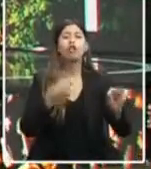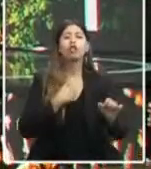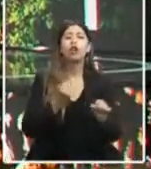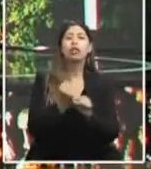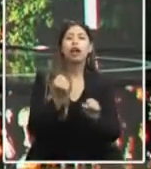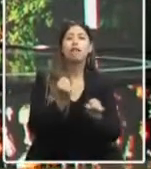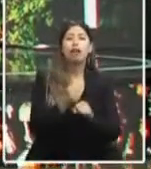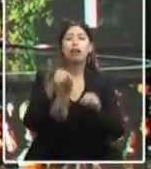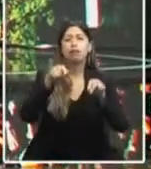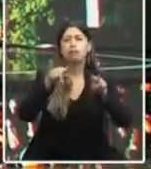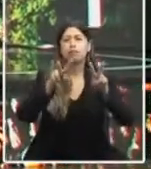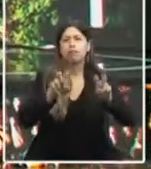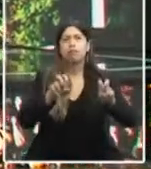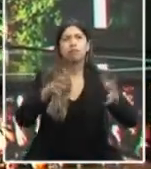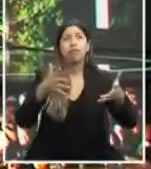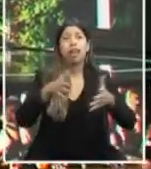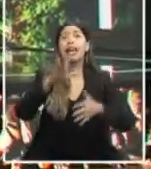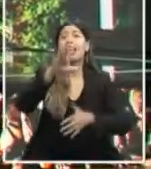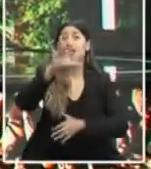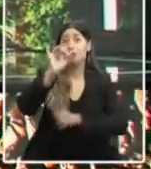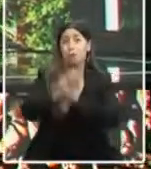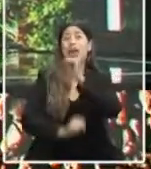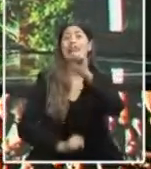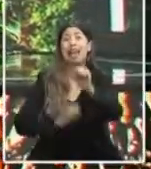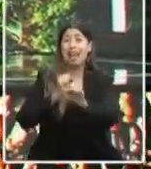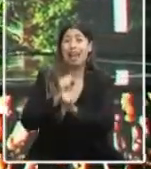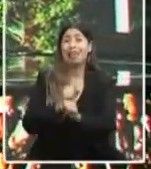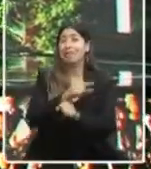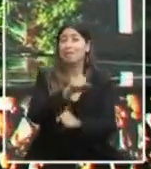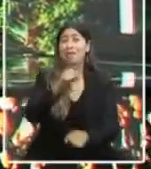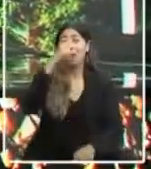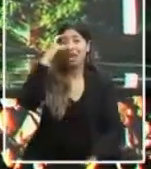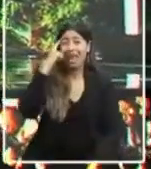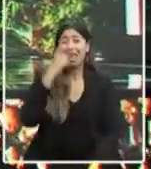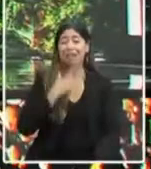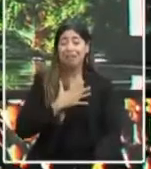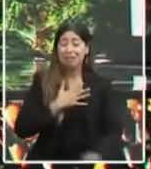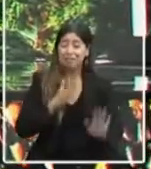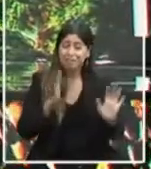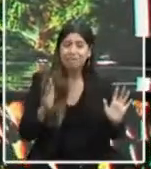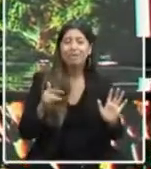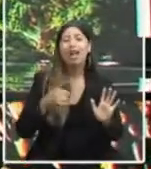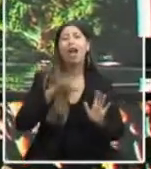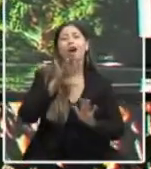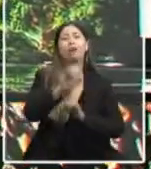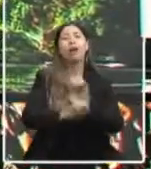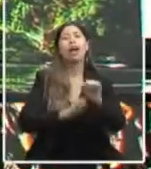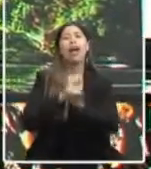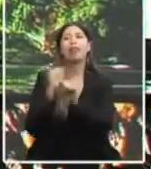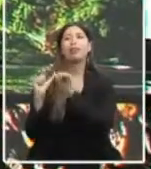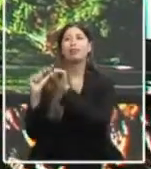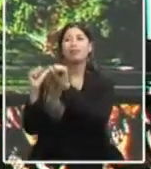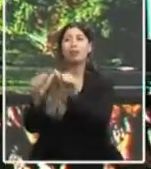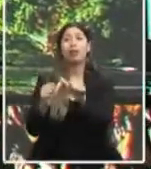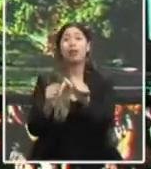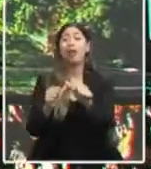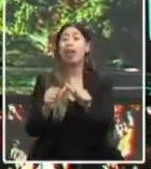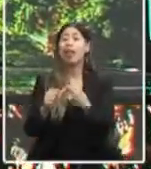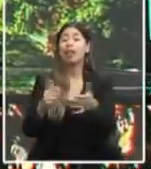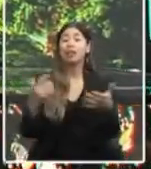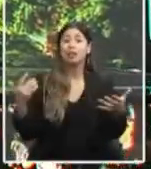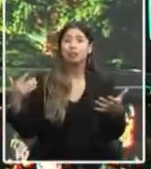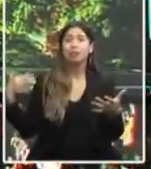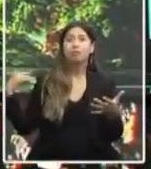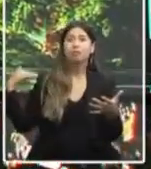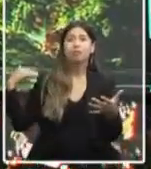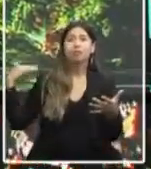my PhD thesis. And over the years, I have worked on many other things, but ecological